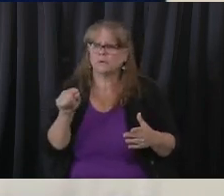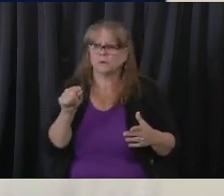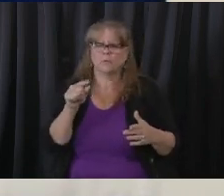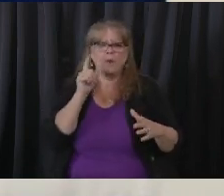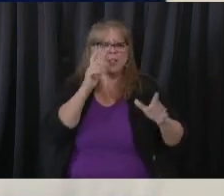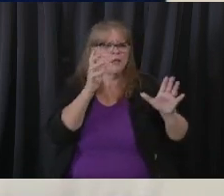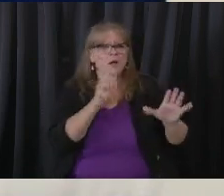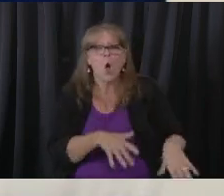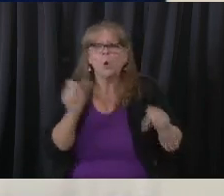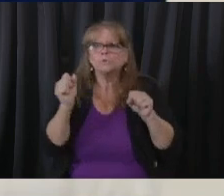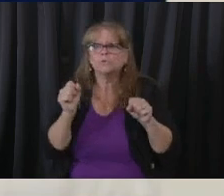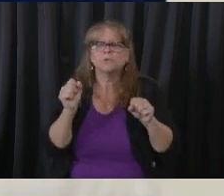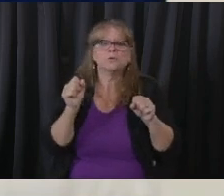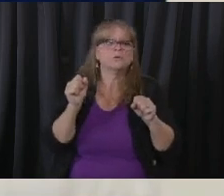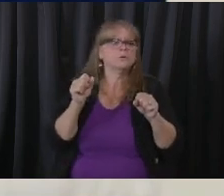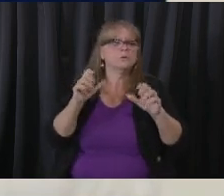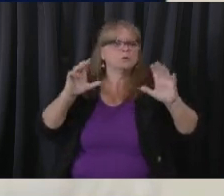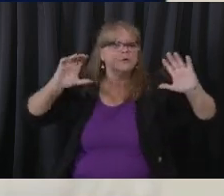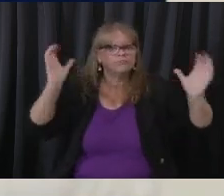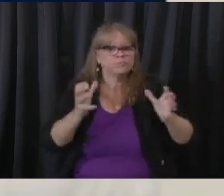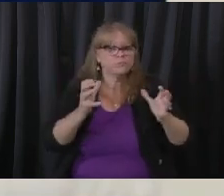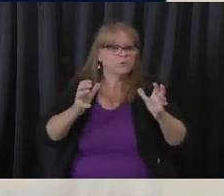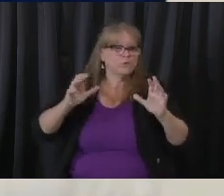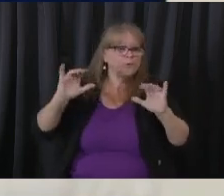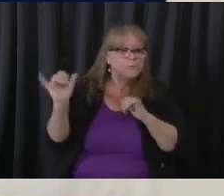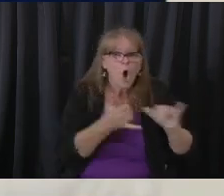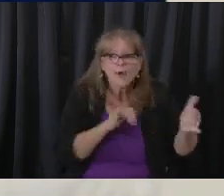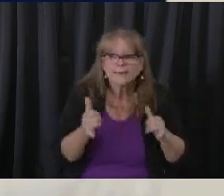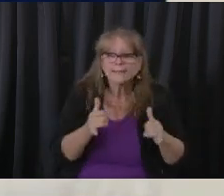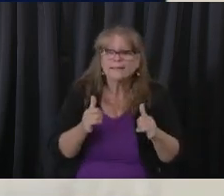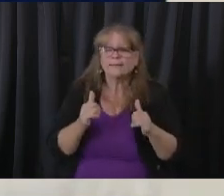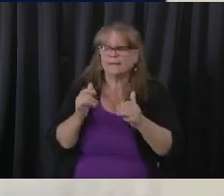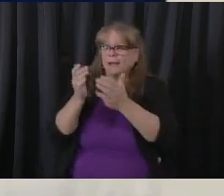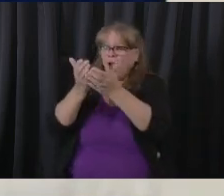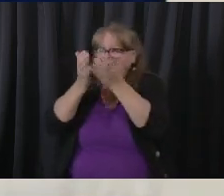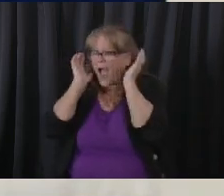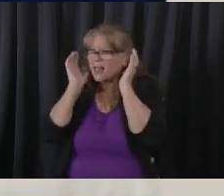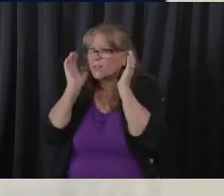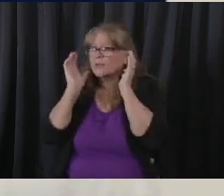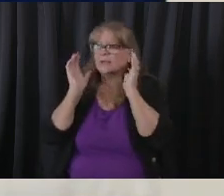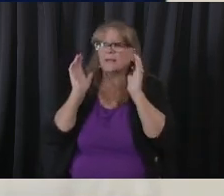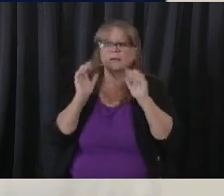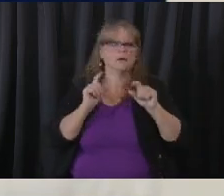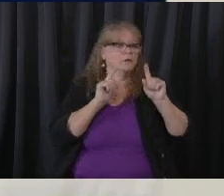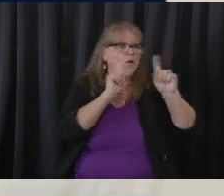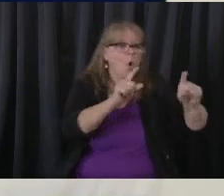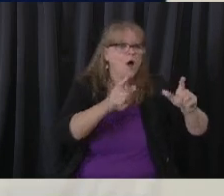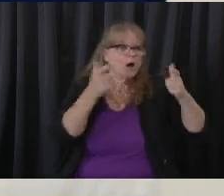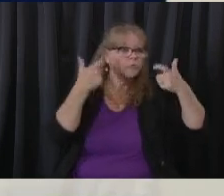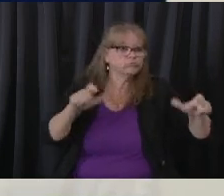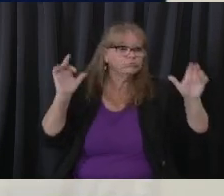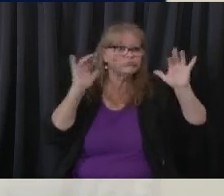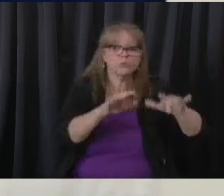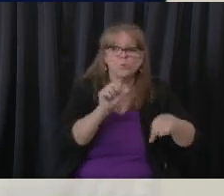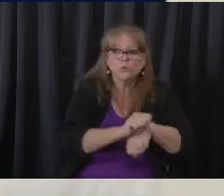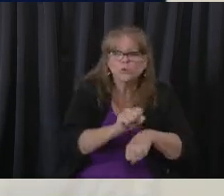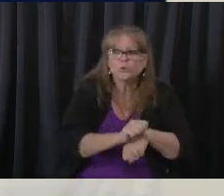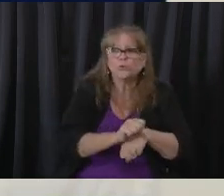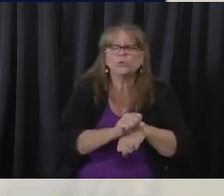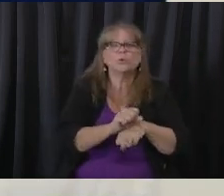And we're going to figure out how to do that safely, and we are. Mask wearing, avoiding groups, outdoor meetings where